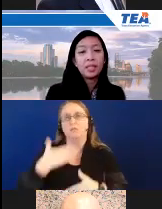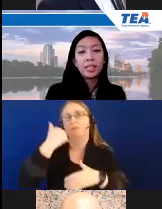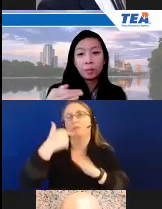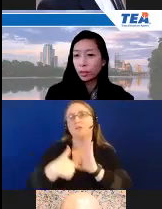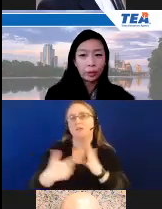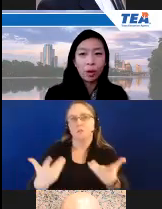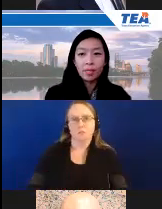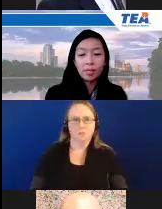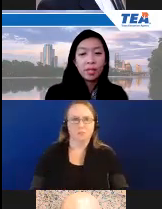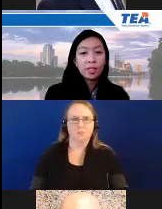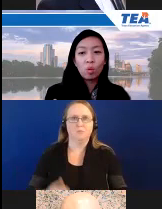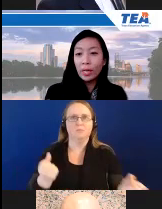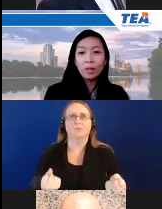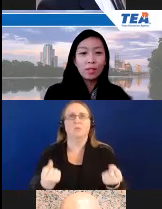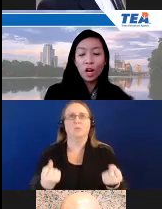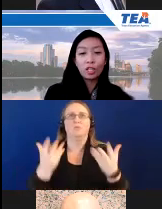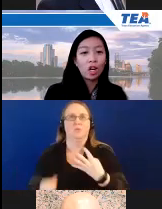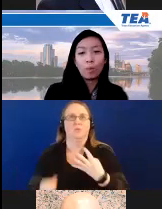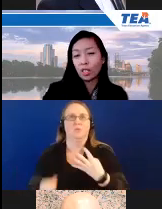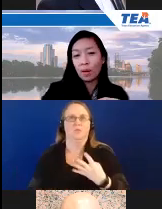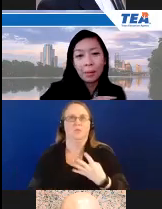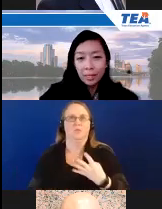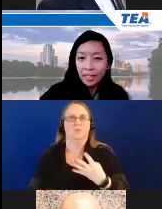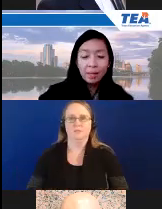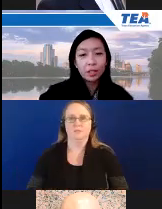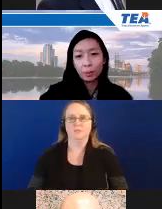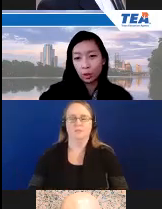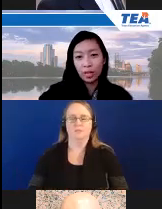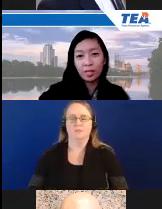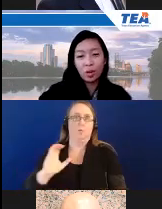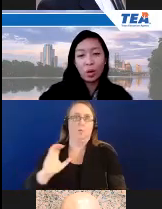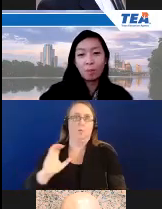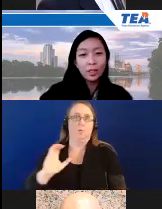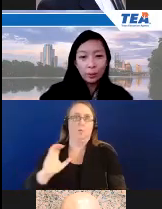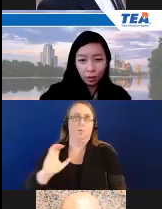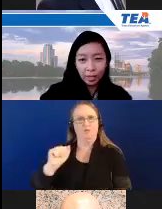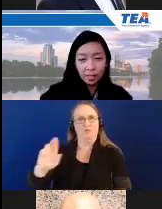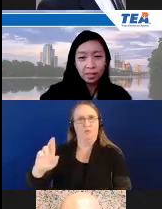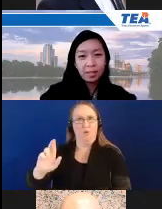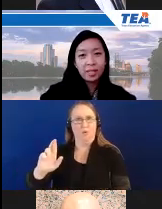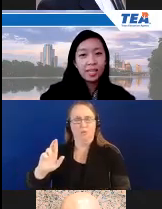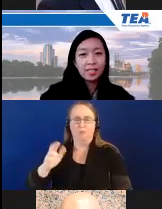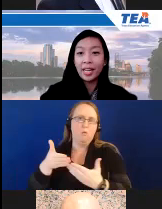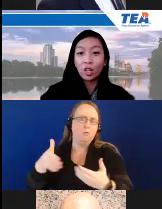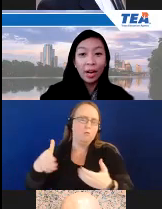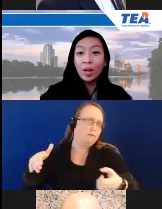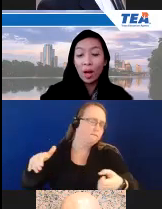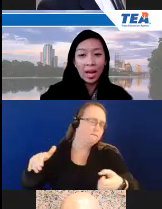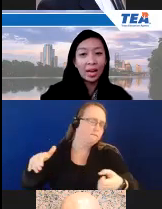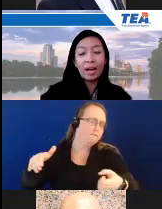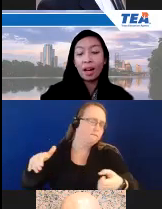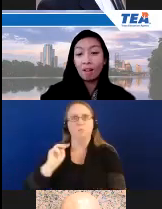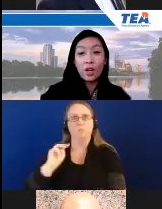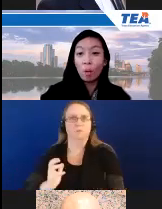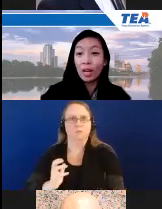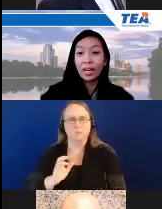this is multiple choice. So we know the STAAR is almost completely multiple choice. And while multiple choice is a great